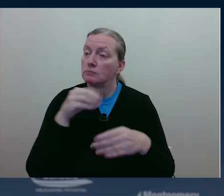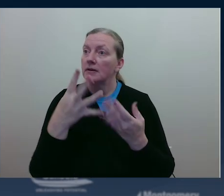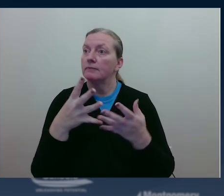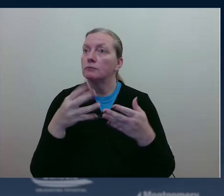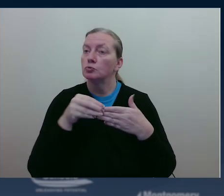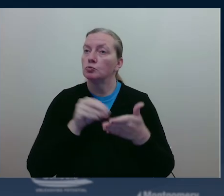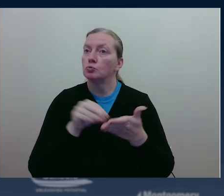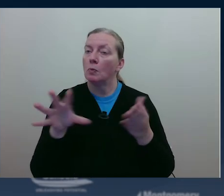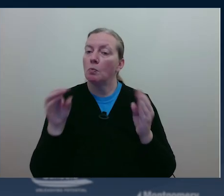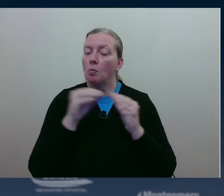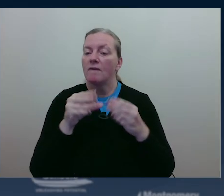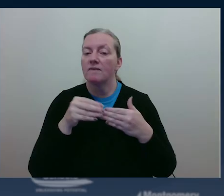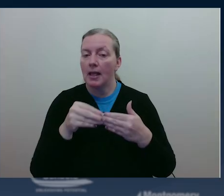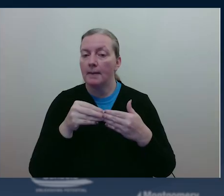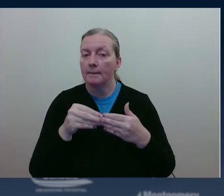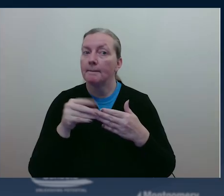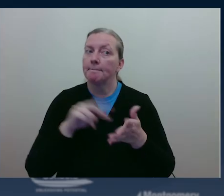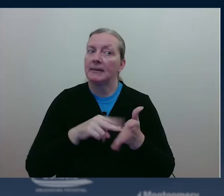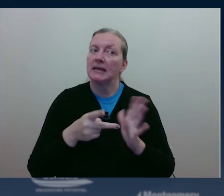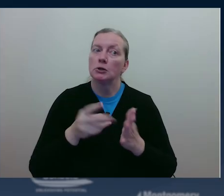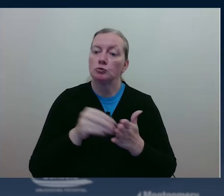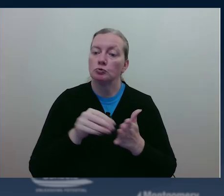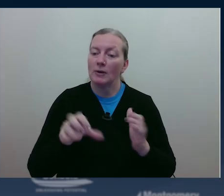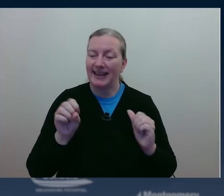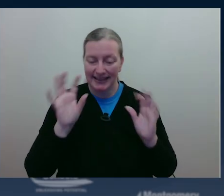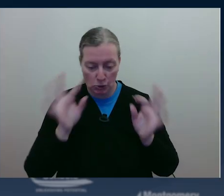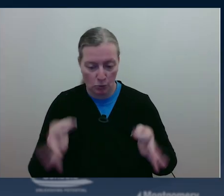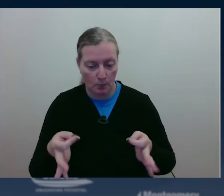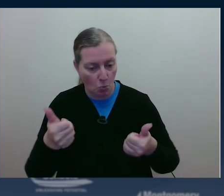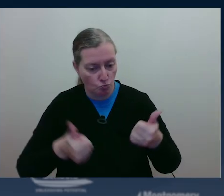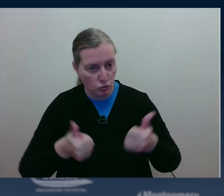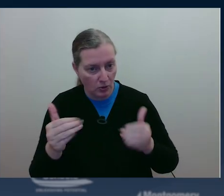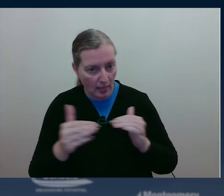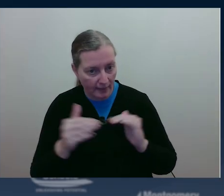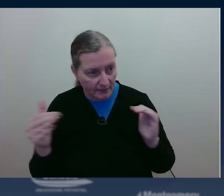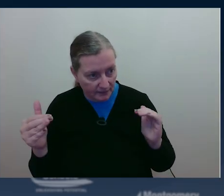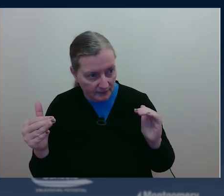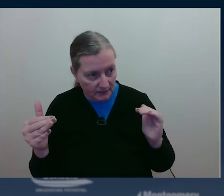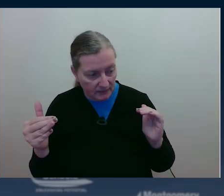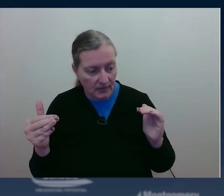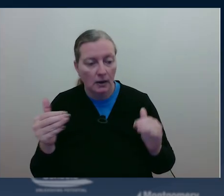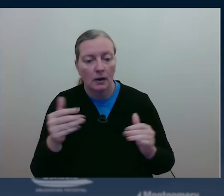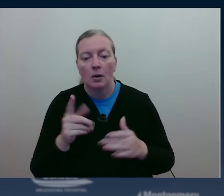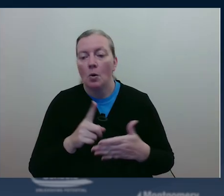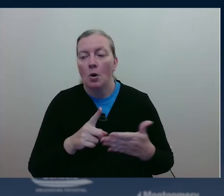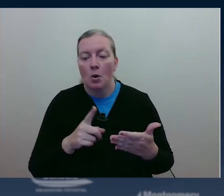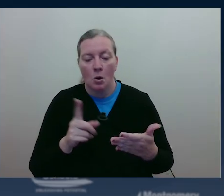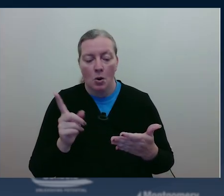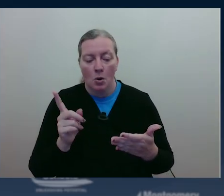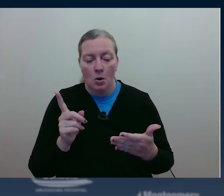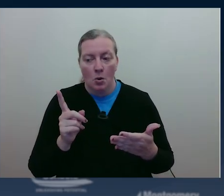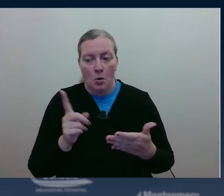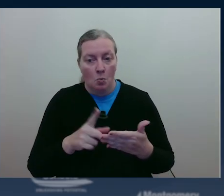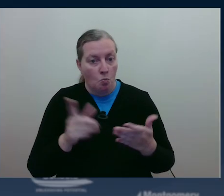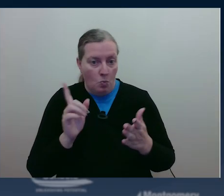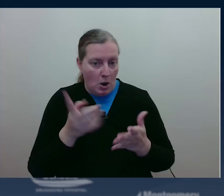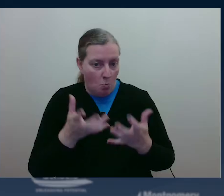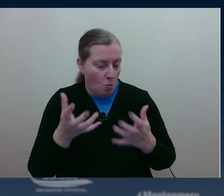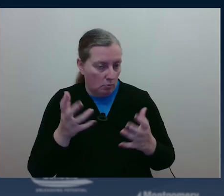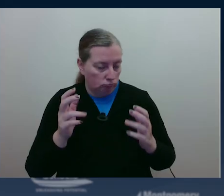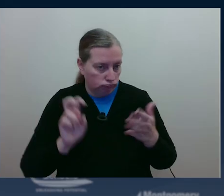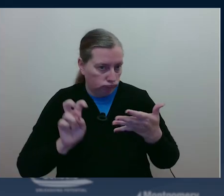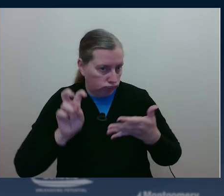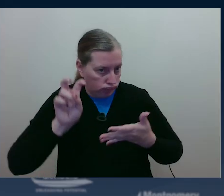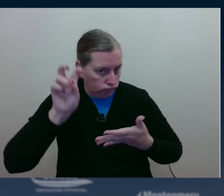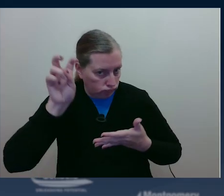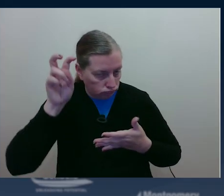determine what level it is that they want to take their courses at. So they could do their